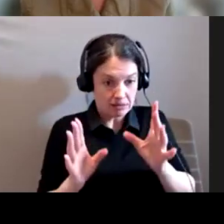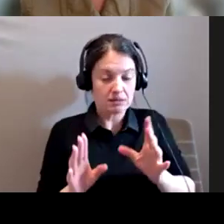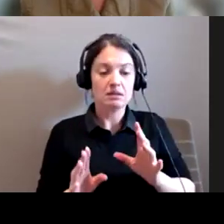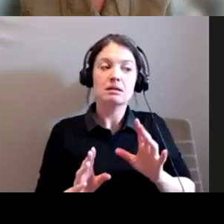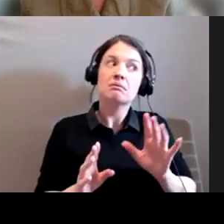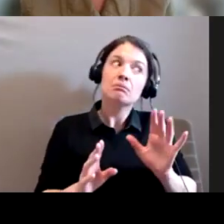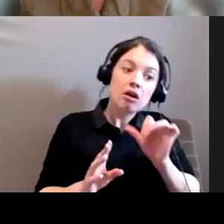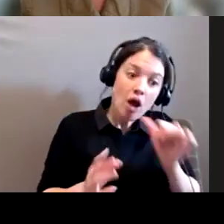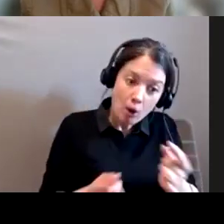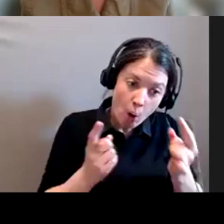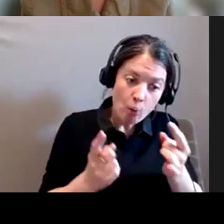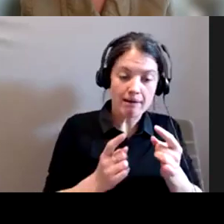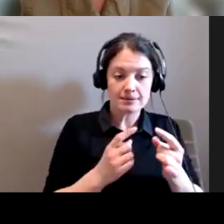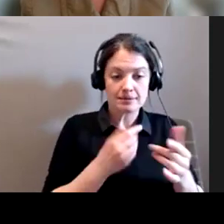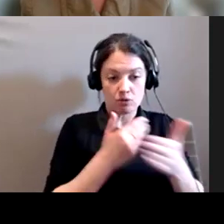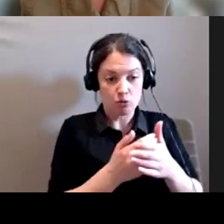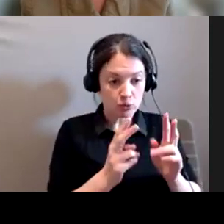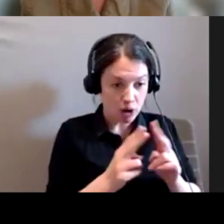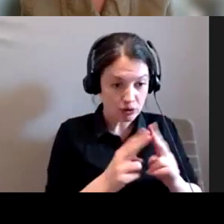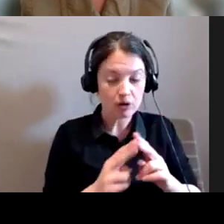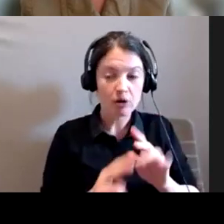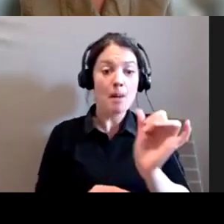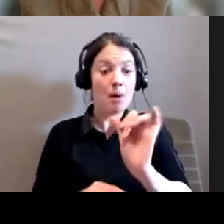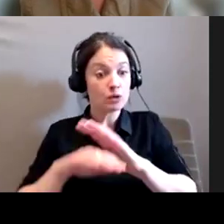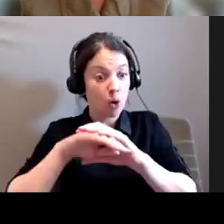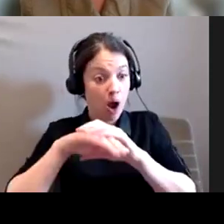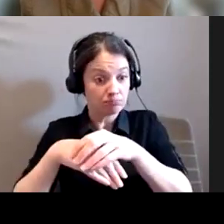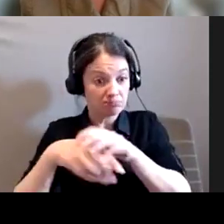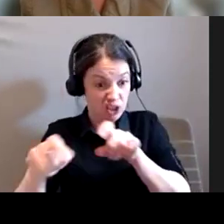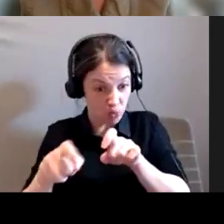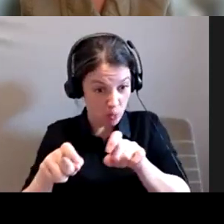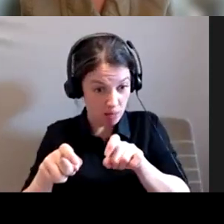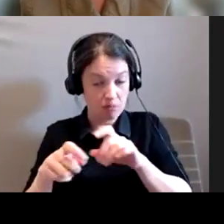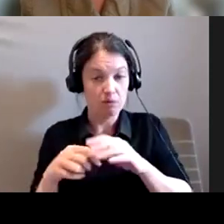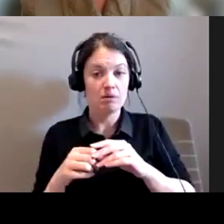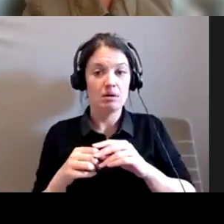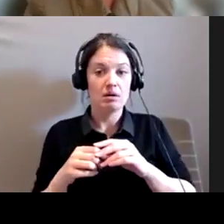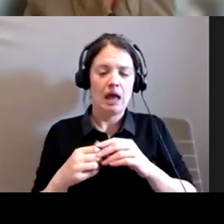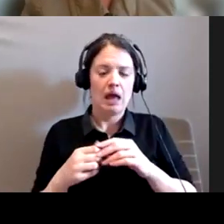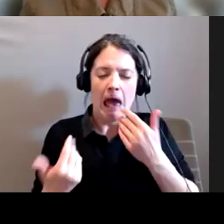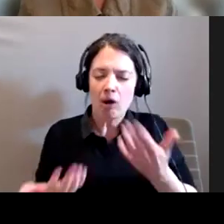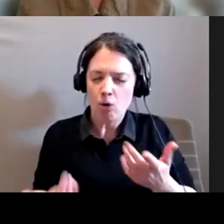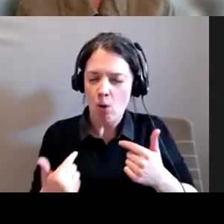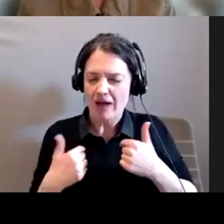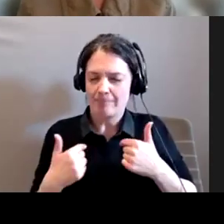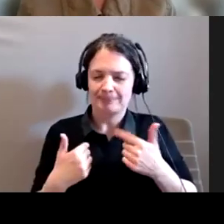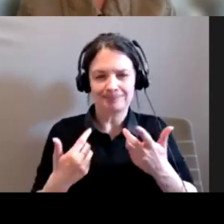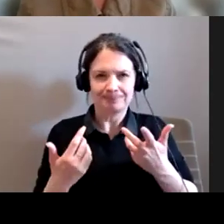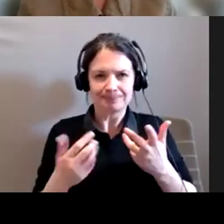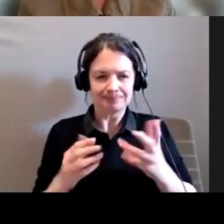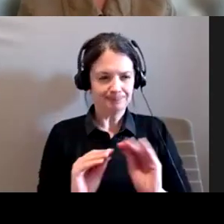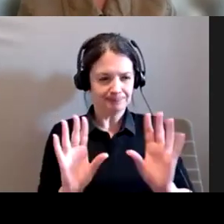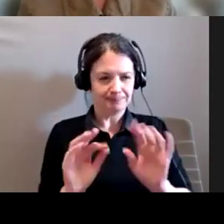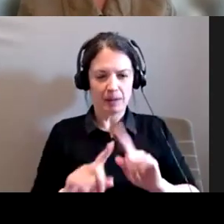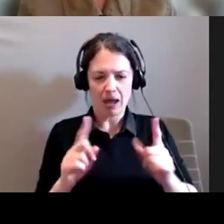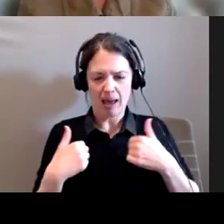partner, and coercive control. Like I said, while there's I don't know if I'm making the point well, but that's where I'm trying to